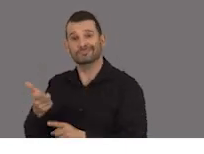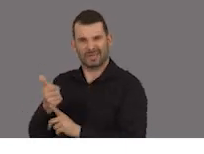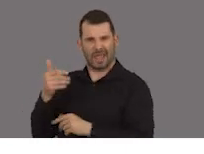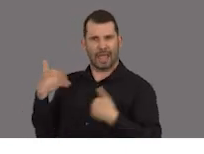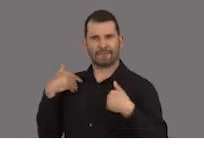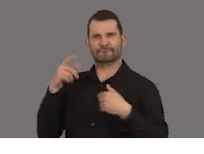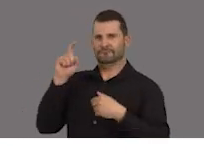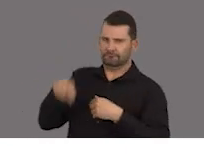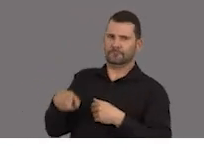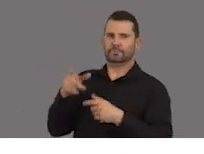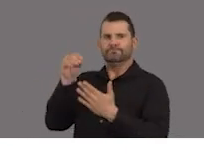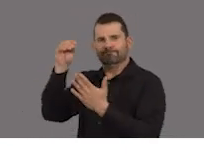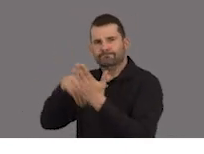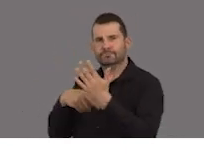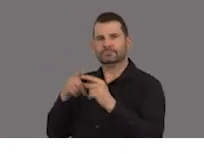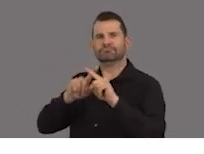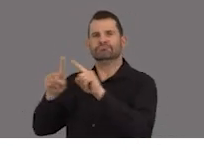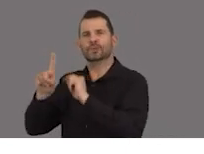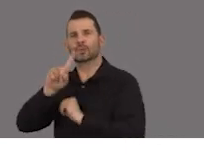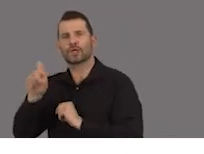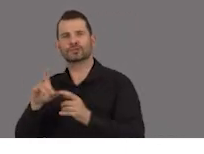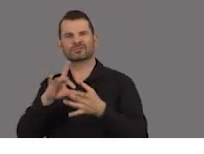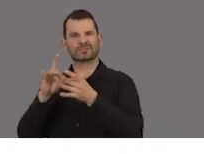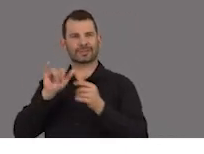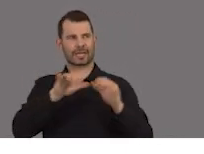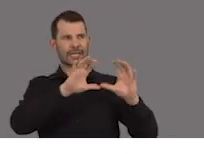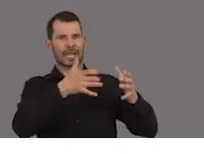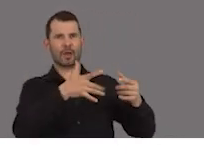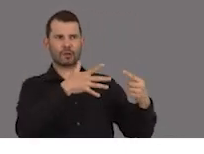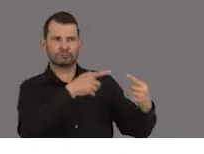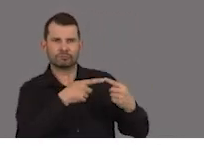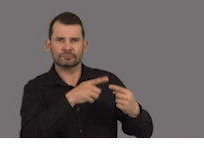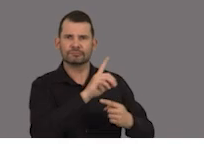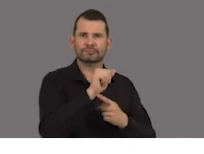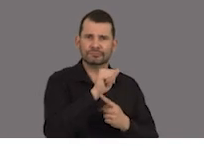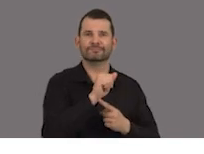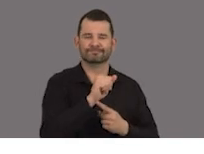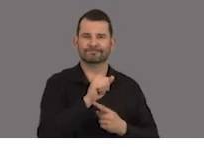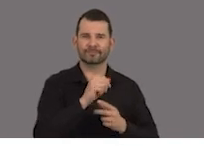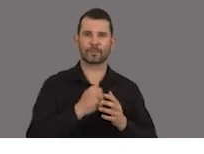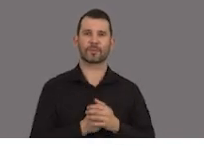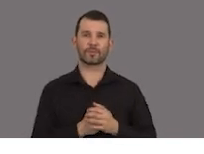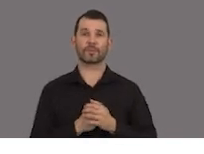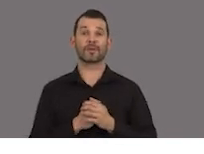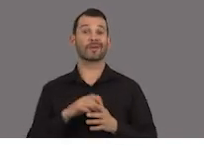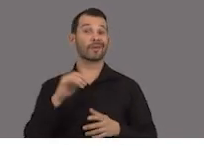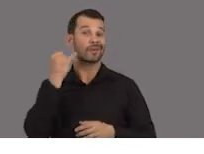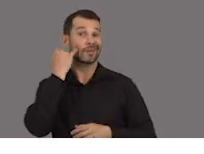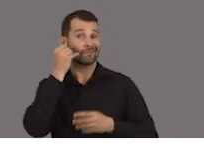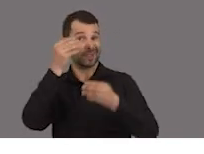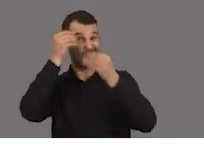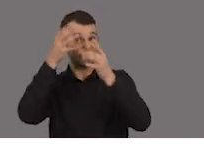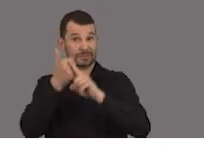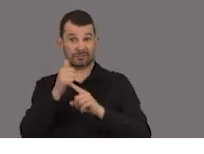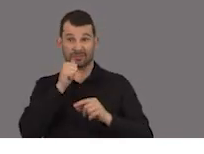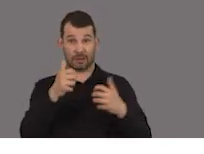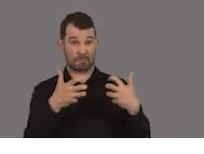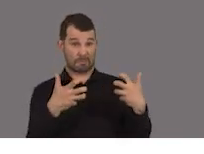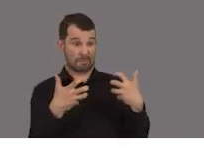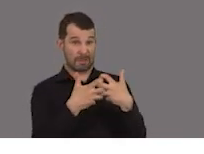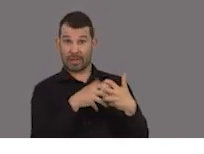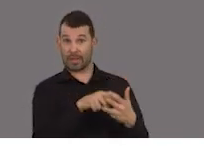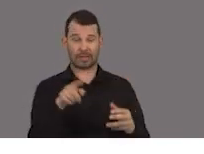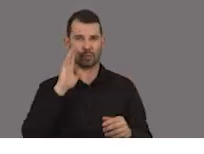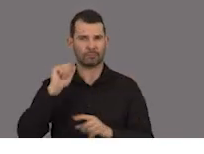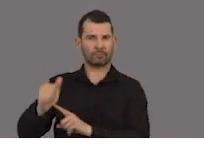Medical practitioners will have to complete a series of questions about the category of impairment. If information doesn't match, there will be